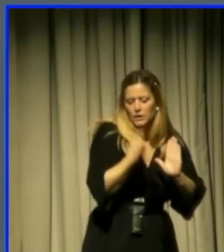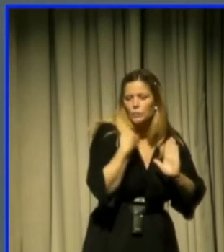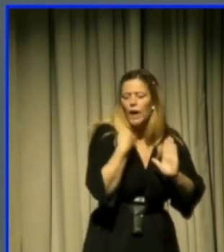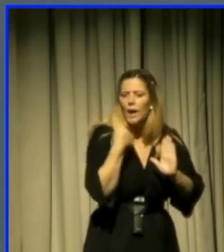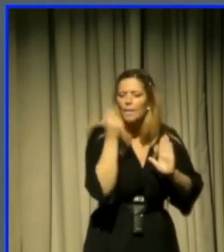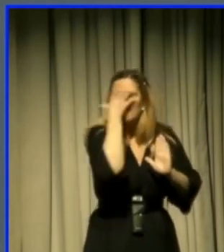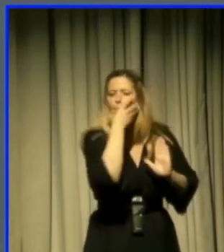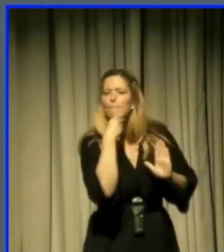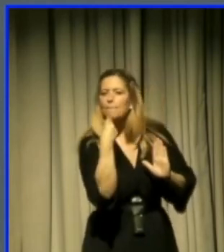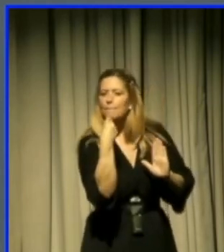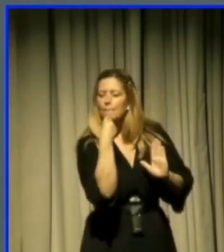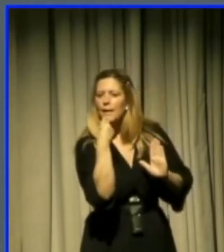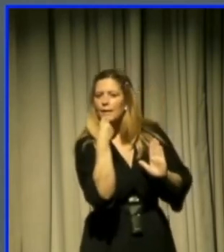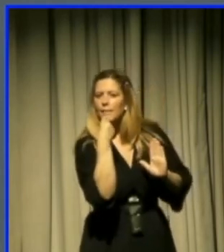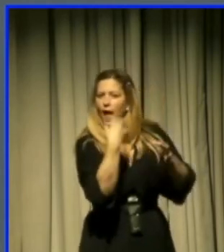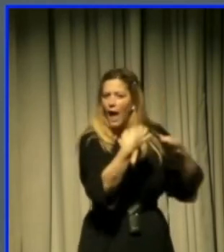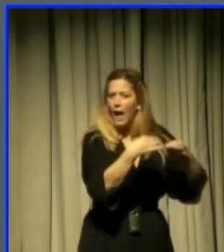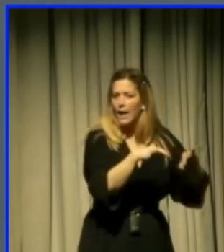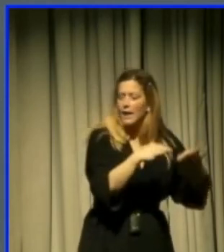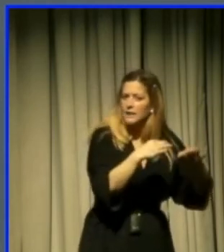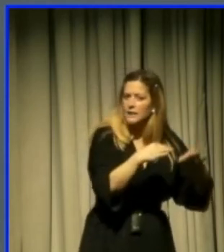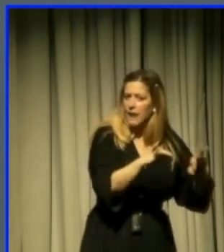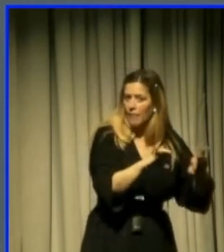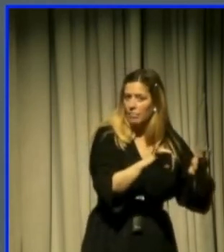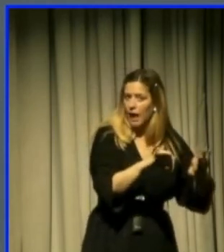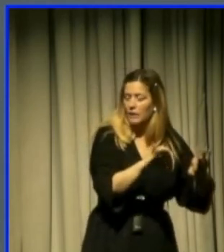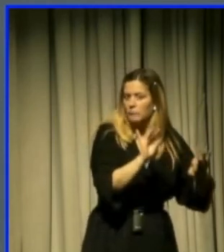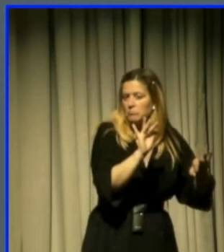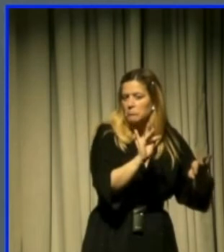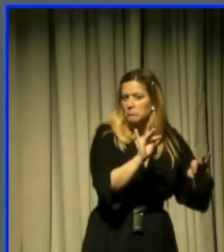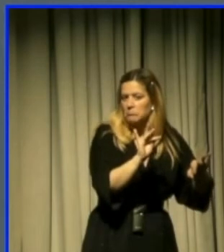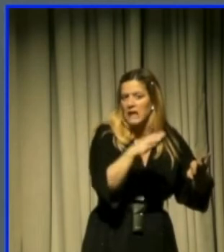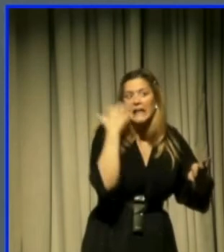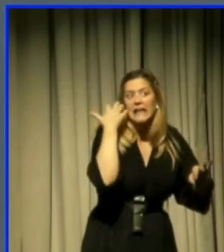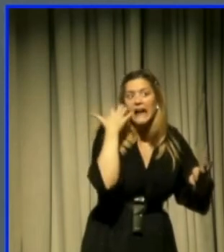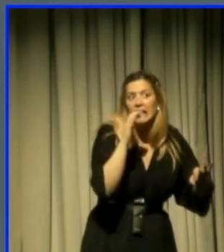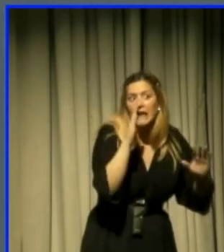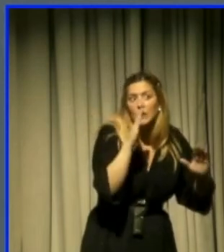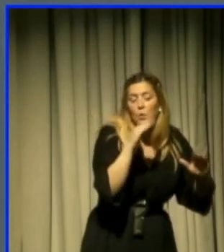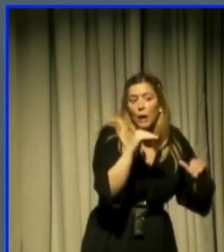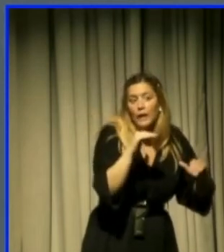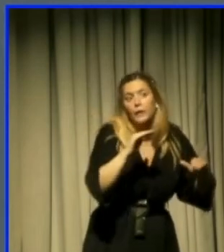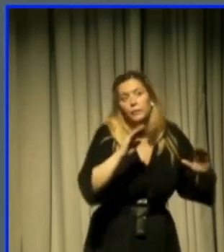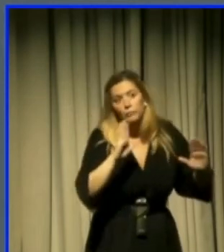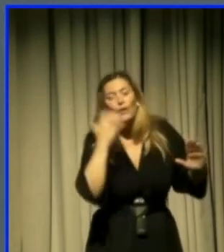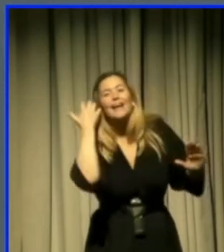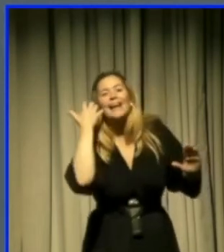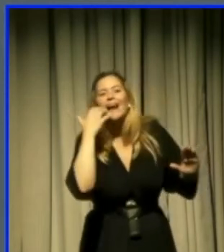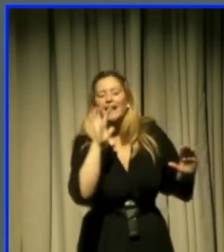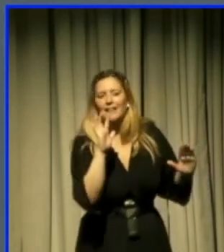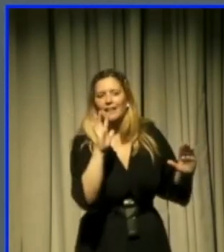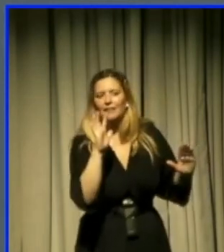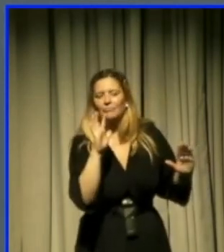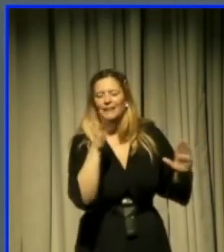really quickness there. The quirkiness, we define it as something that it's very, very strange, but that provides a lot